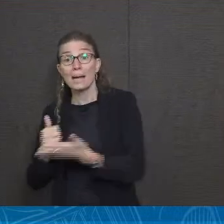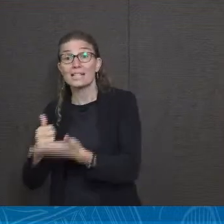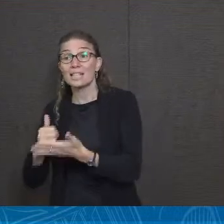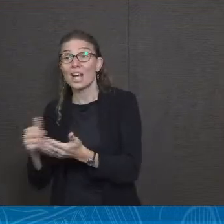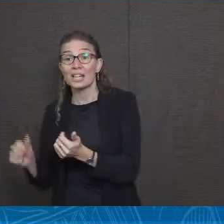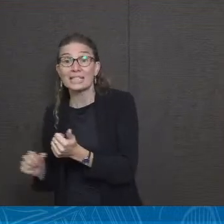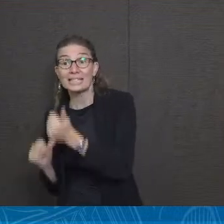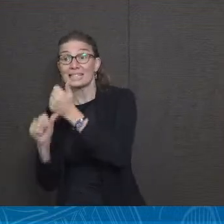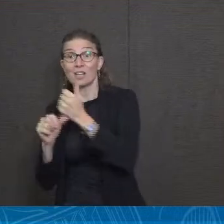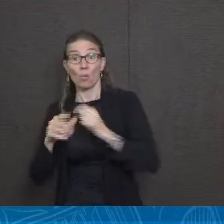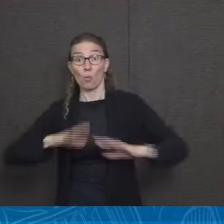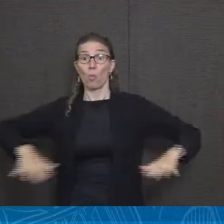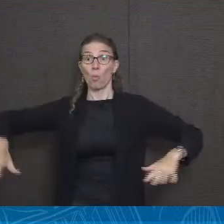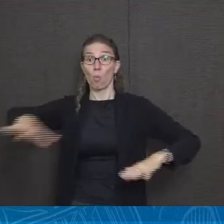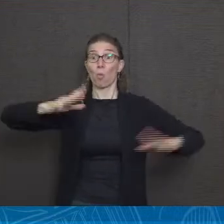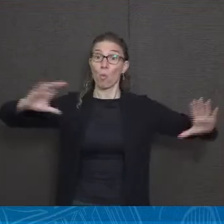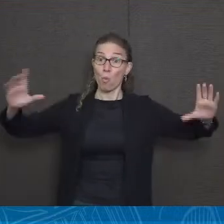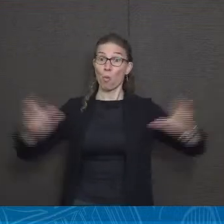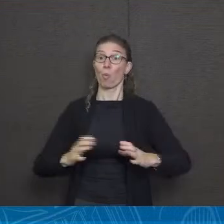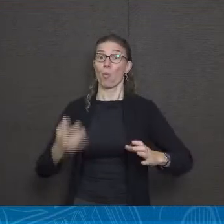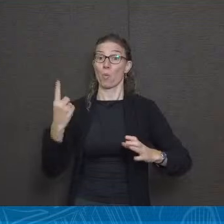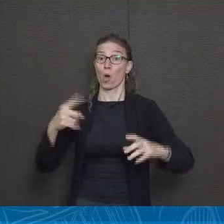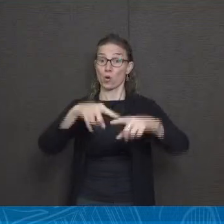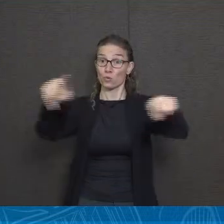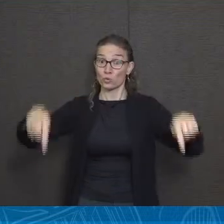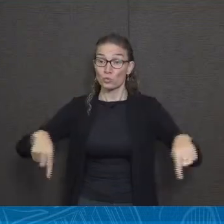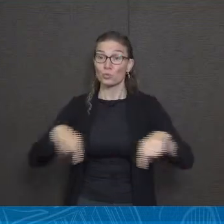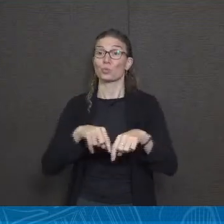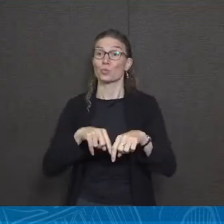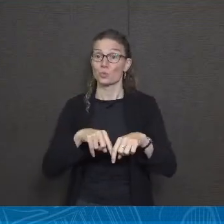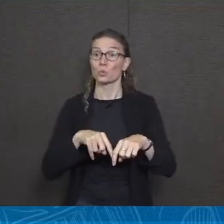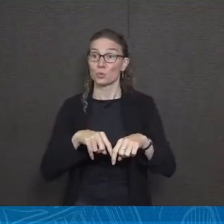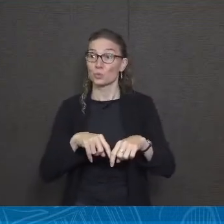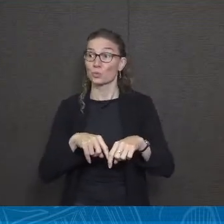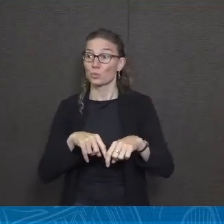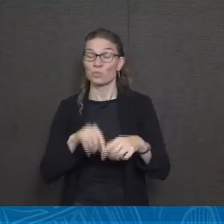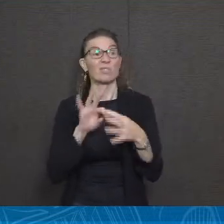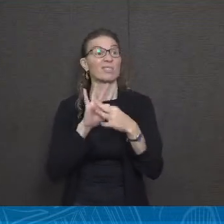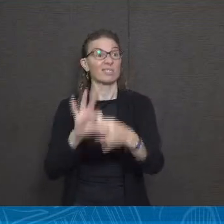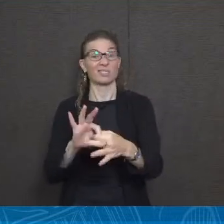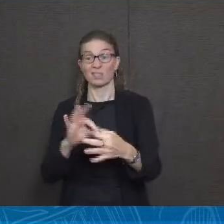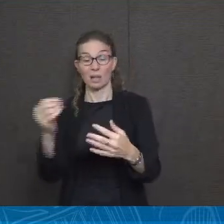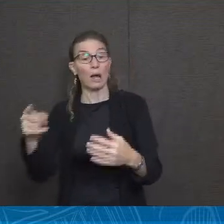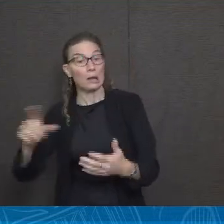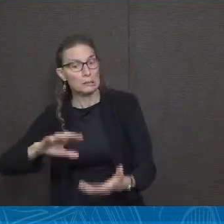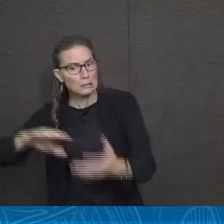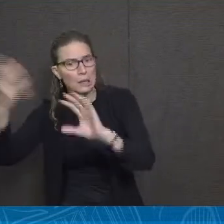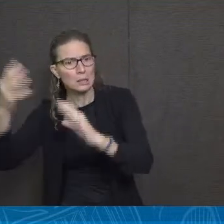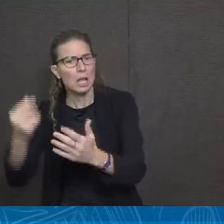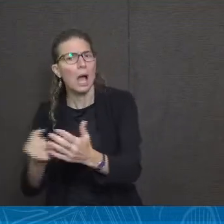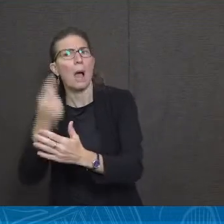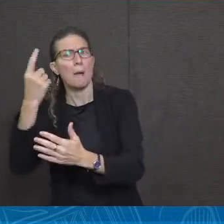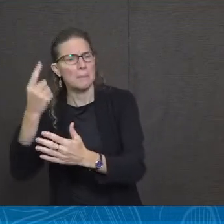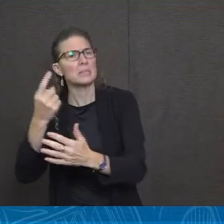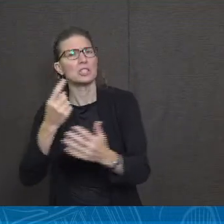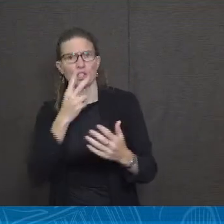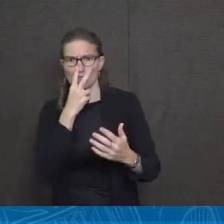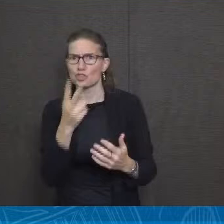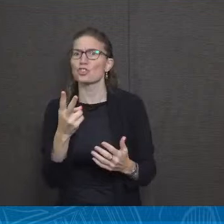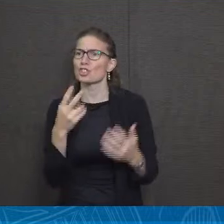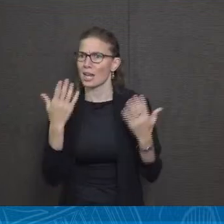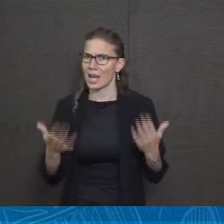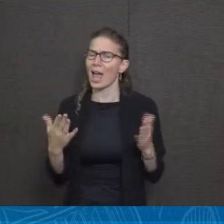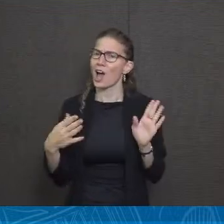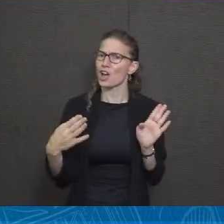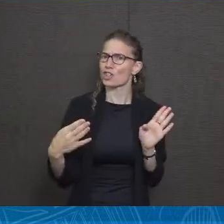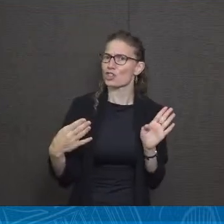experts all in the same room, all having something to say about what happens in a disaster, shows that we're shifting the dial just a